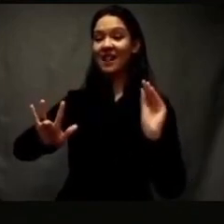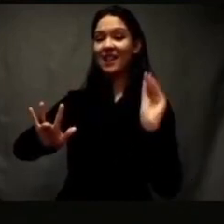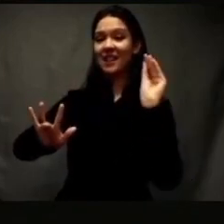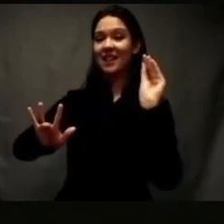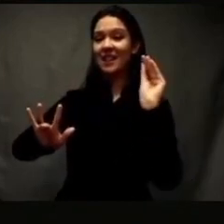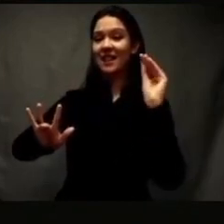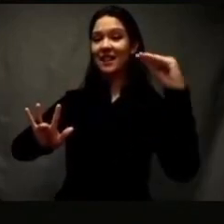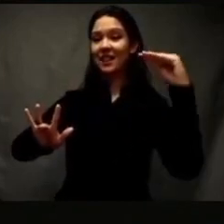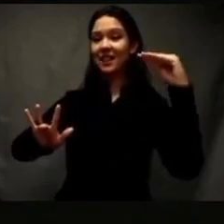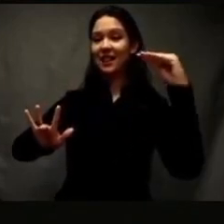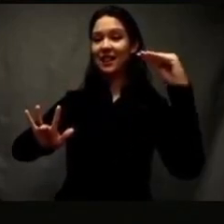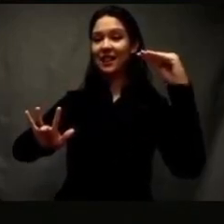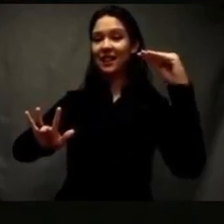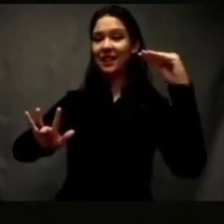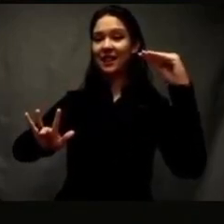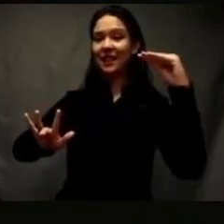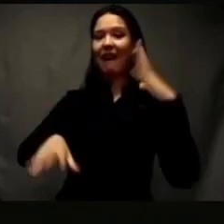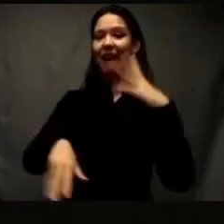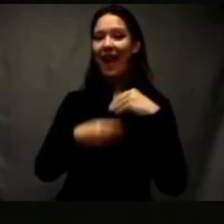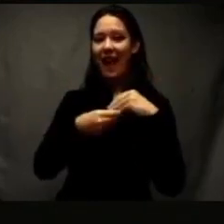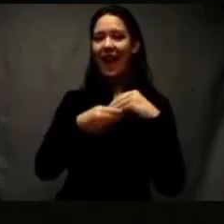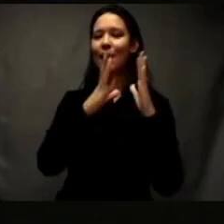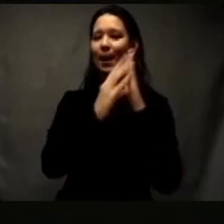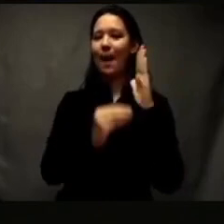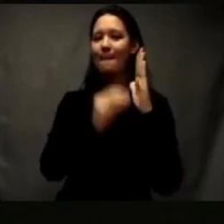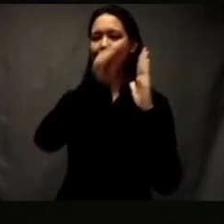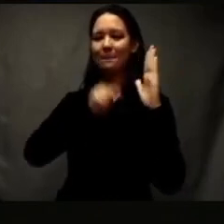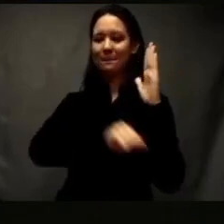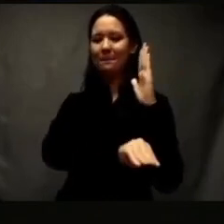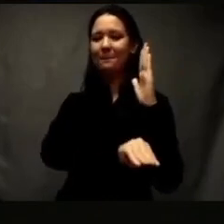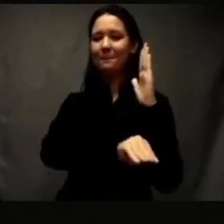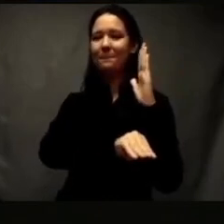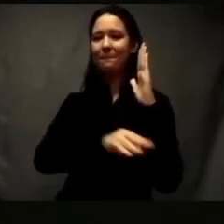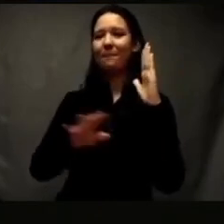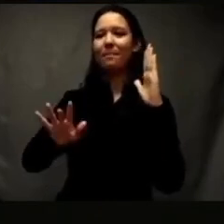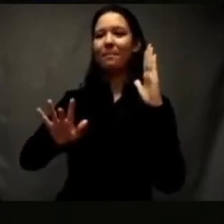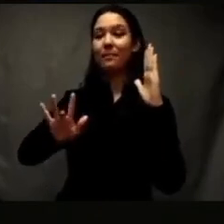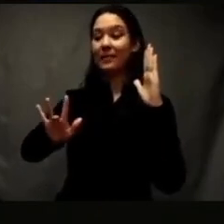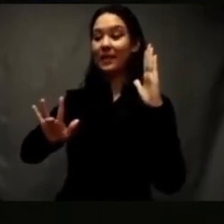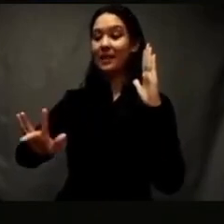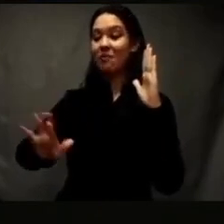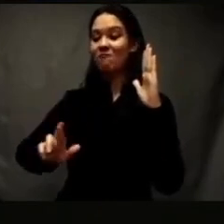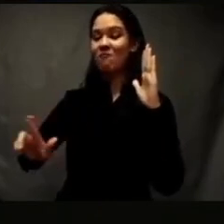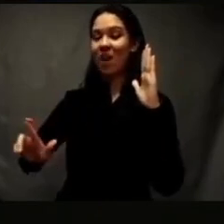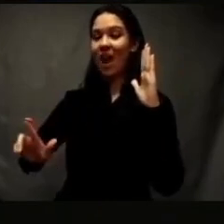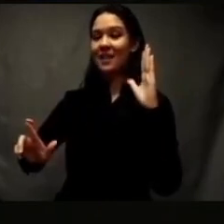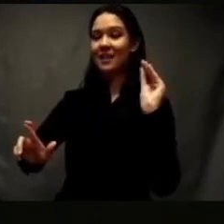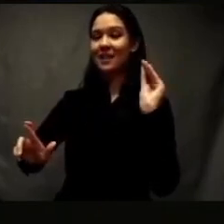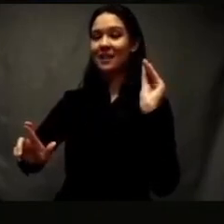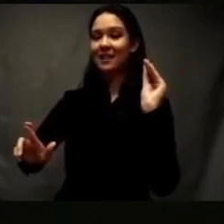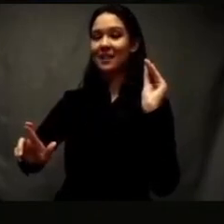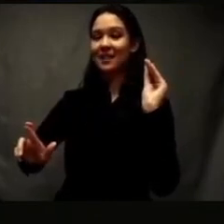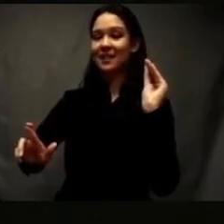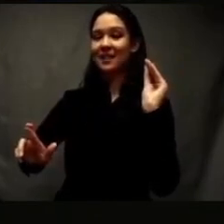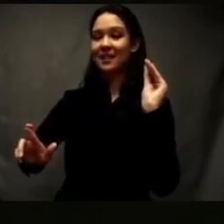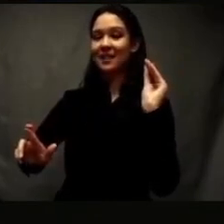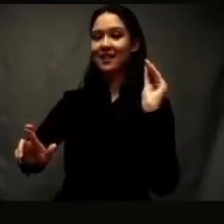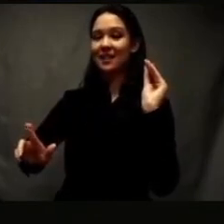just duplicate that so it's easier. And then now I want shark to be pointing